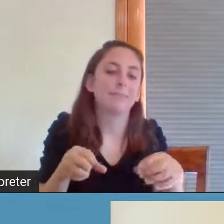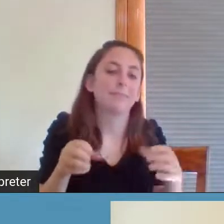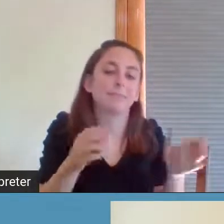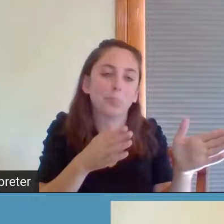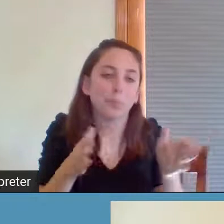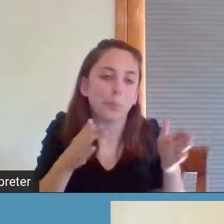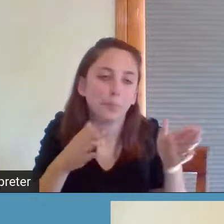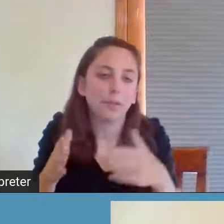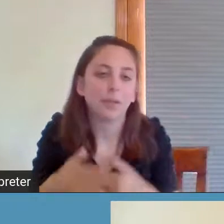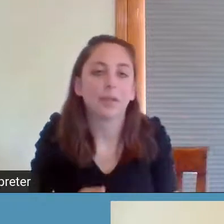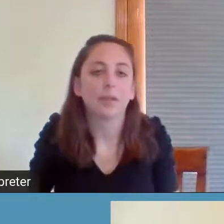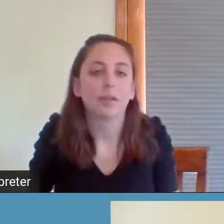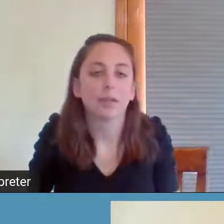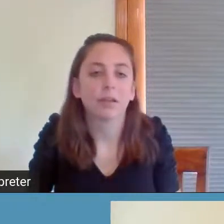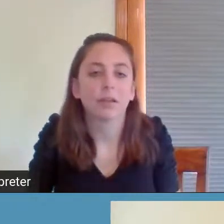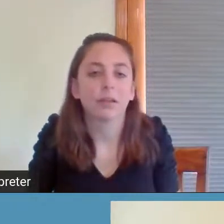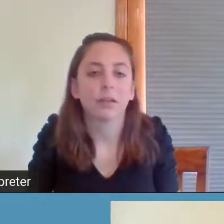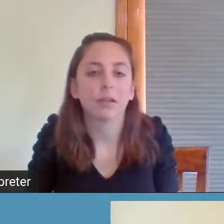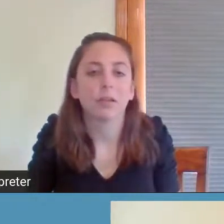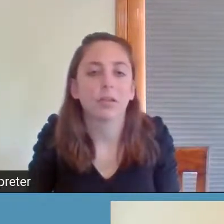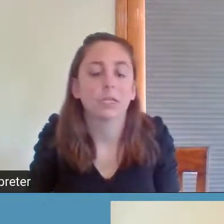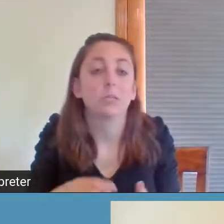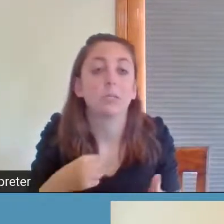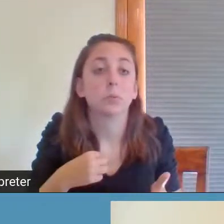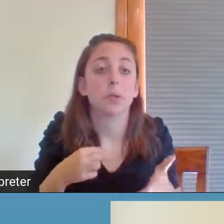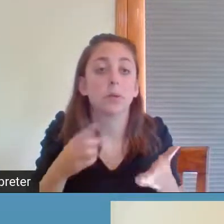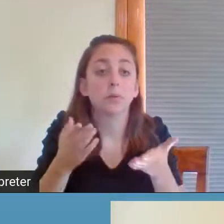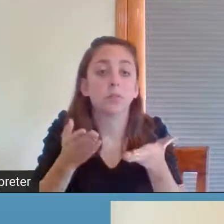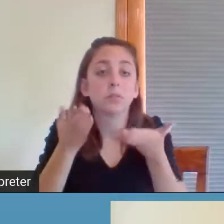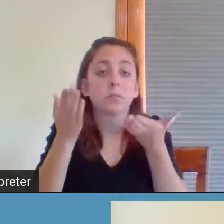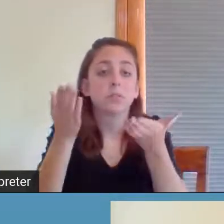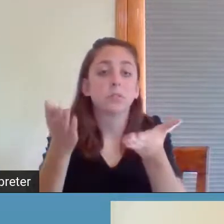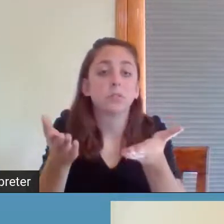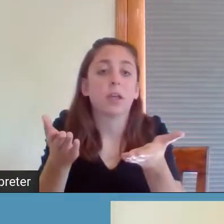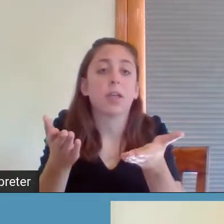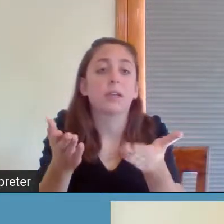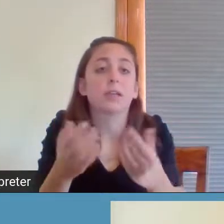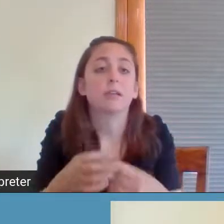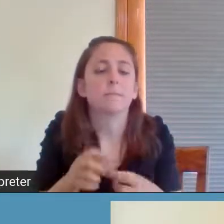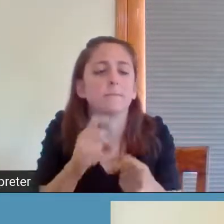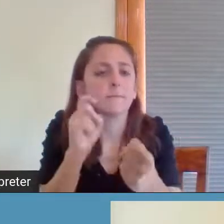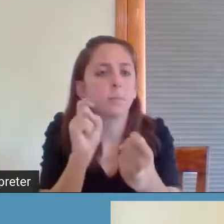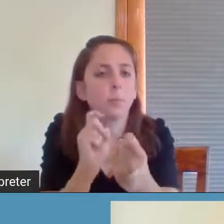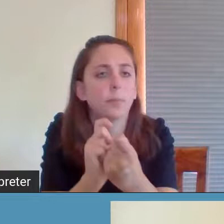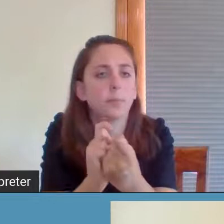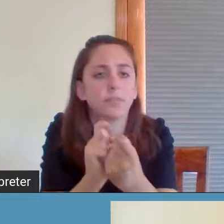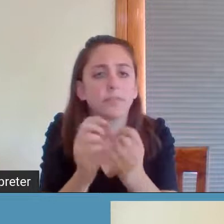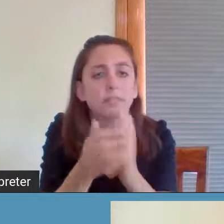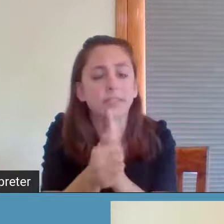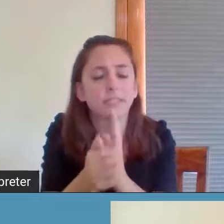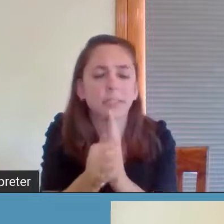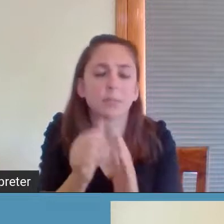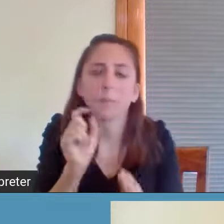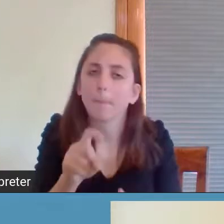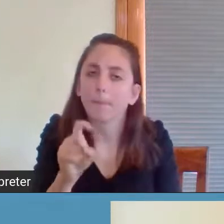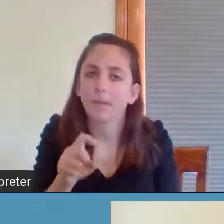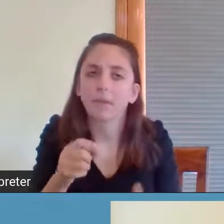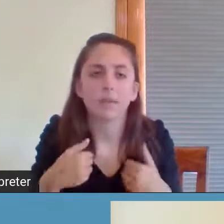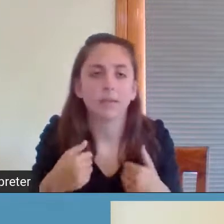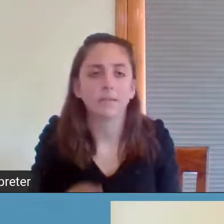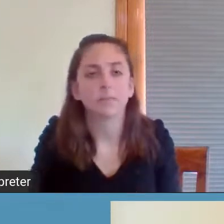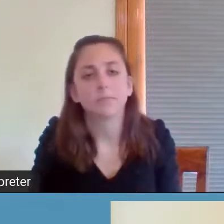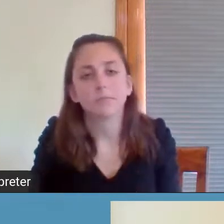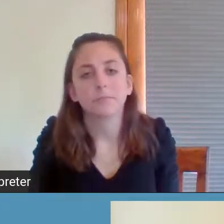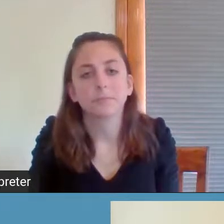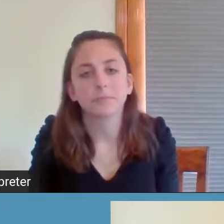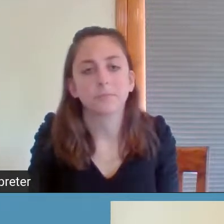And so, you know, that's what I would suggest. It's very, it is a specific skill set. But I will say, because